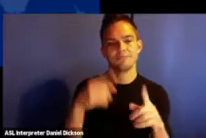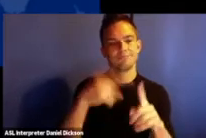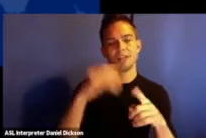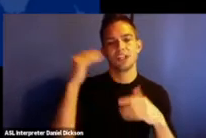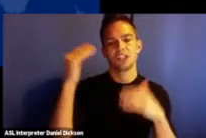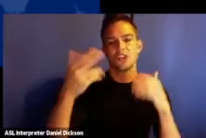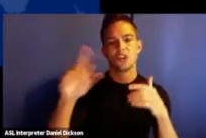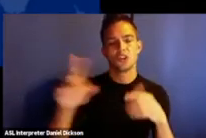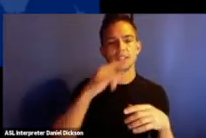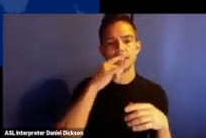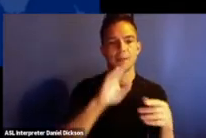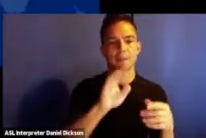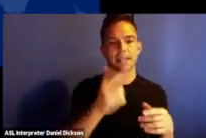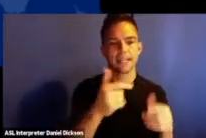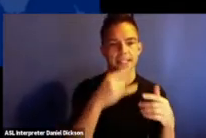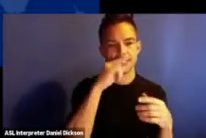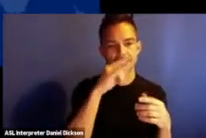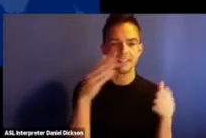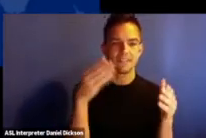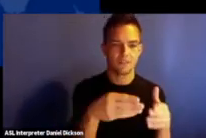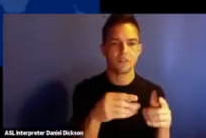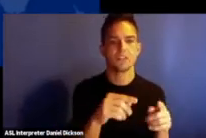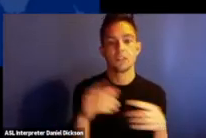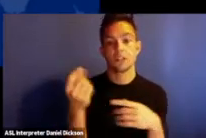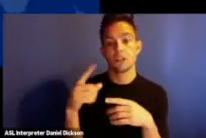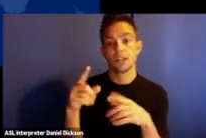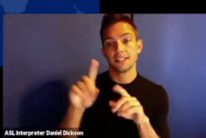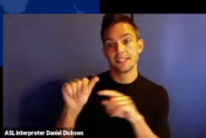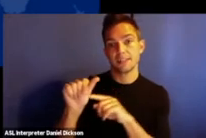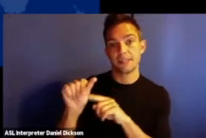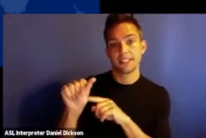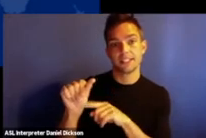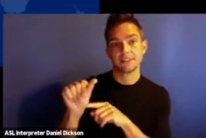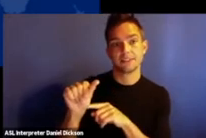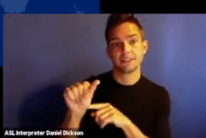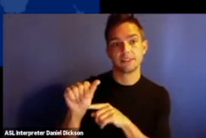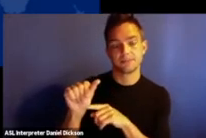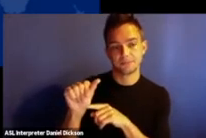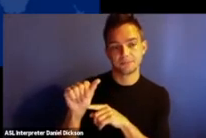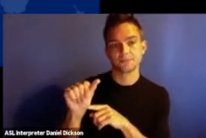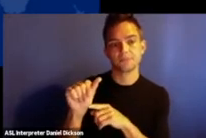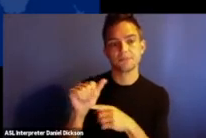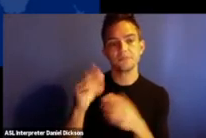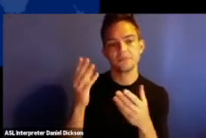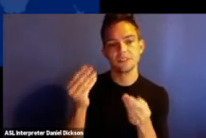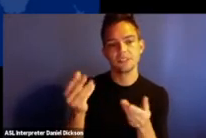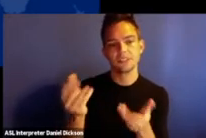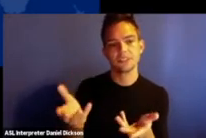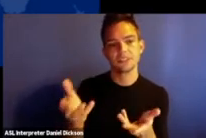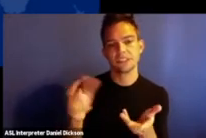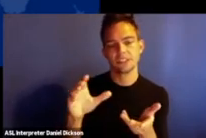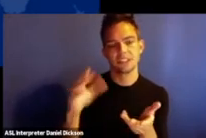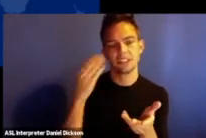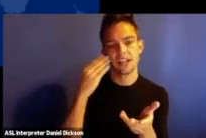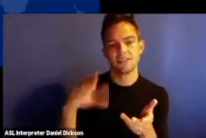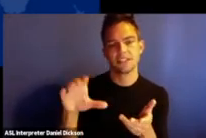would say in that arena, that's a major focus. And also understand the disability. Please let them know they have a disability. CP is very